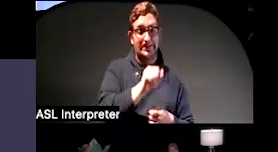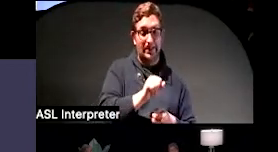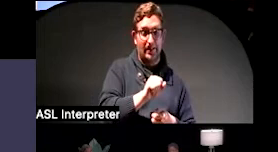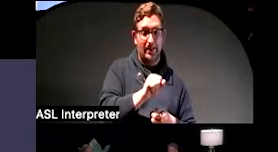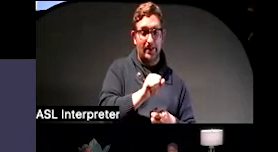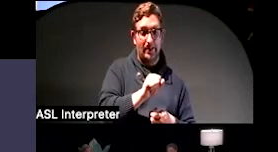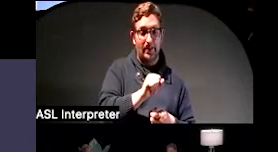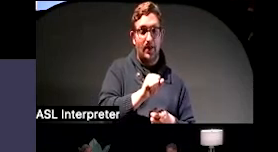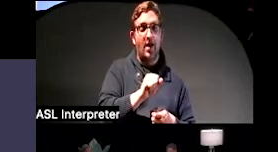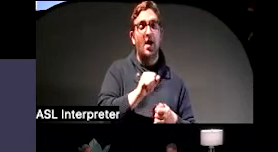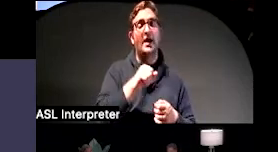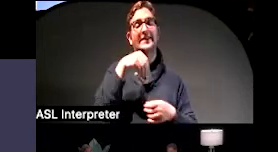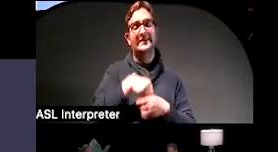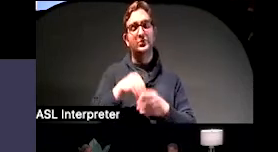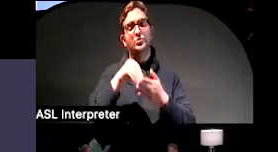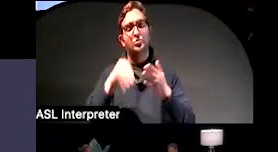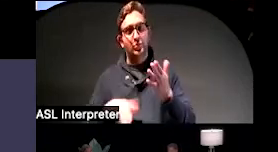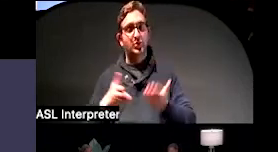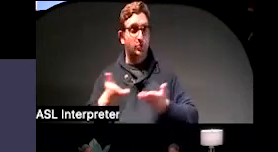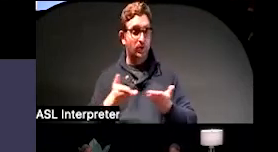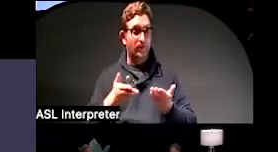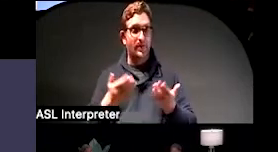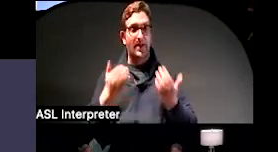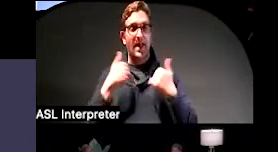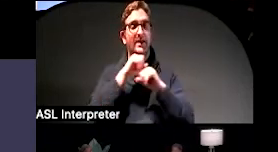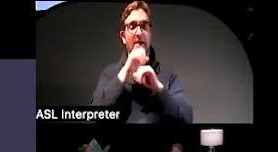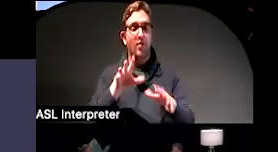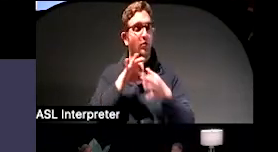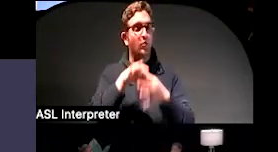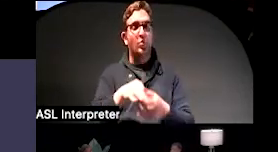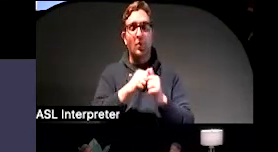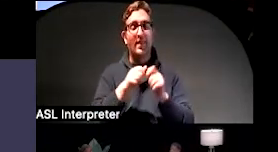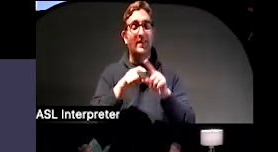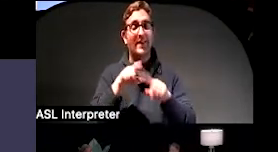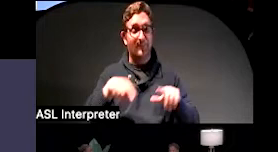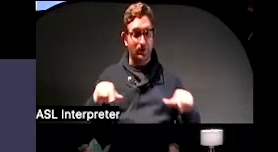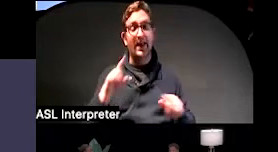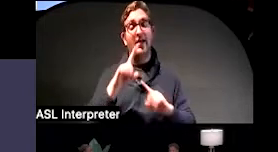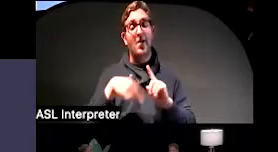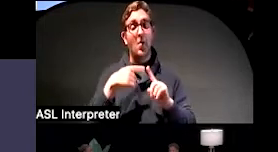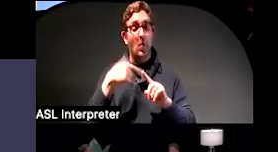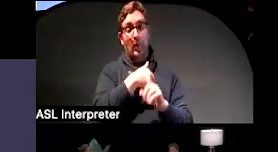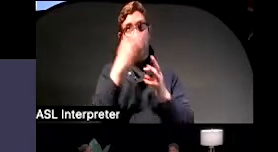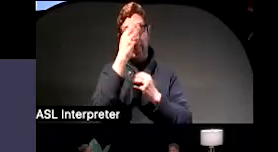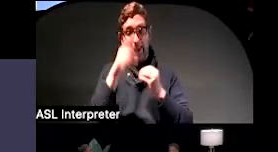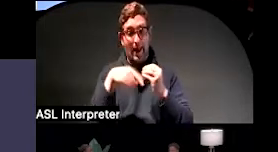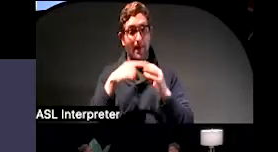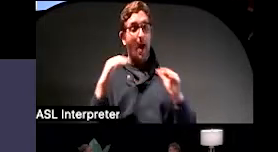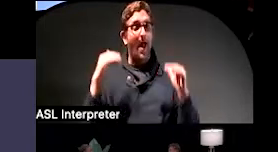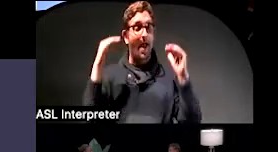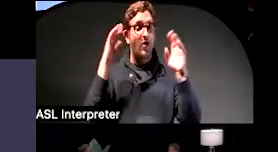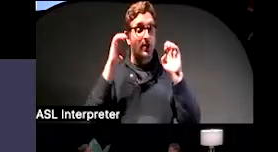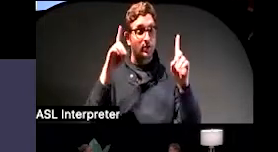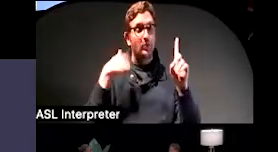disability in student services and had nothing to do with diversity. And so when we think about higher education, we